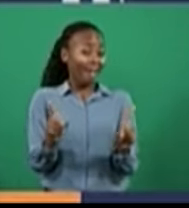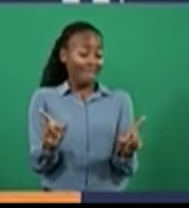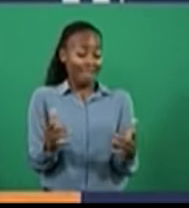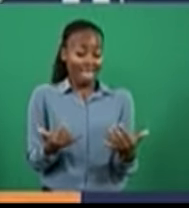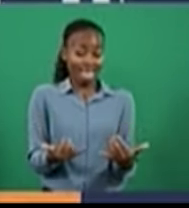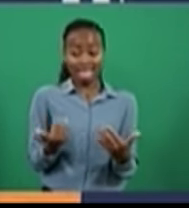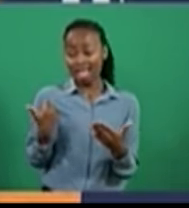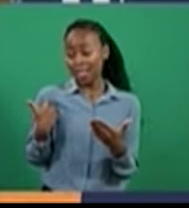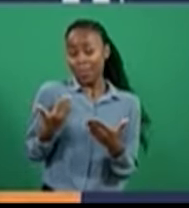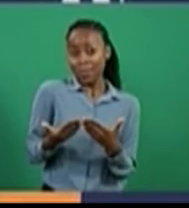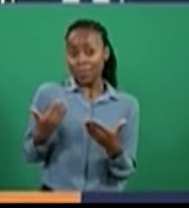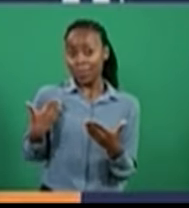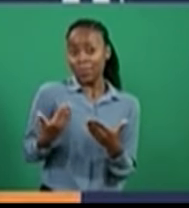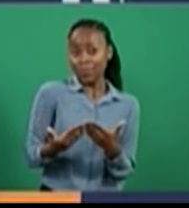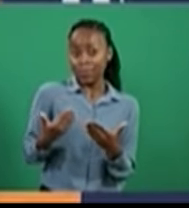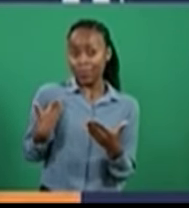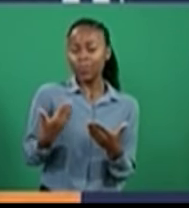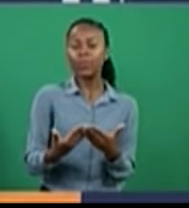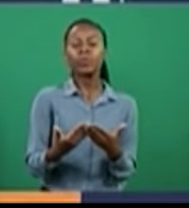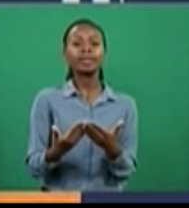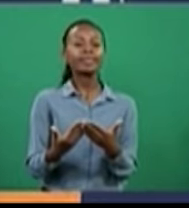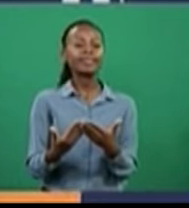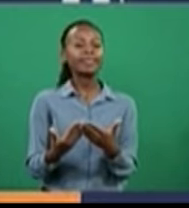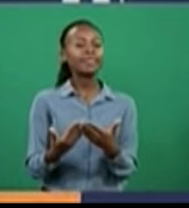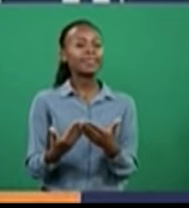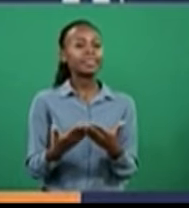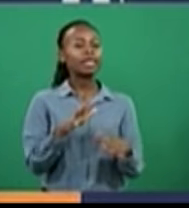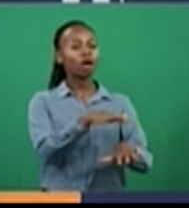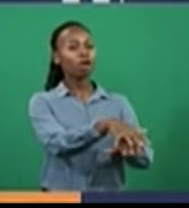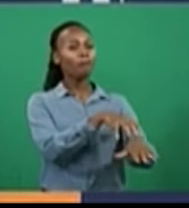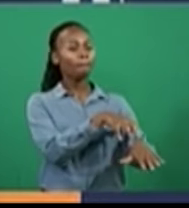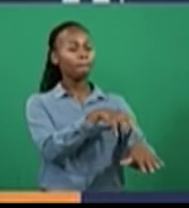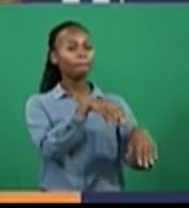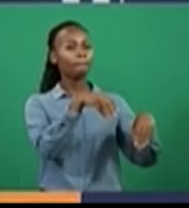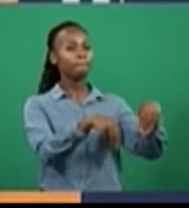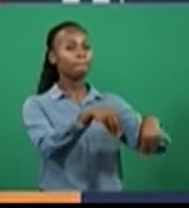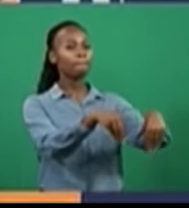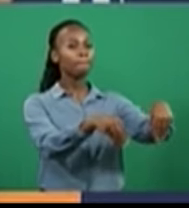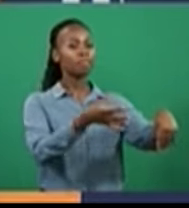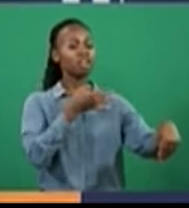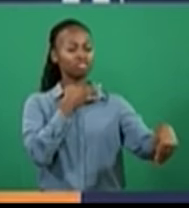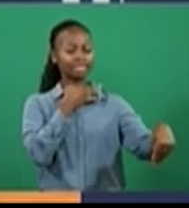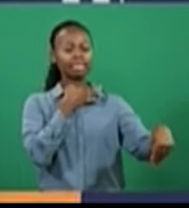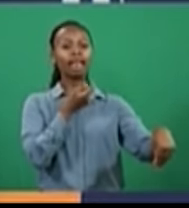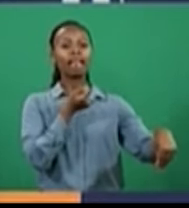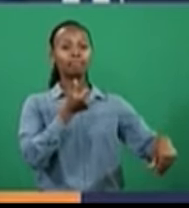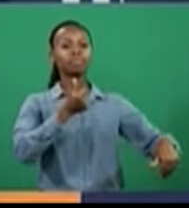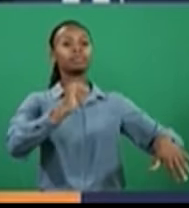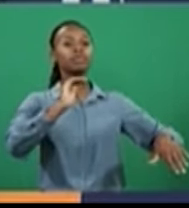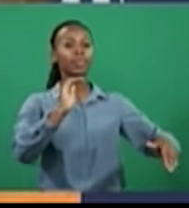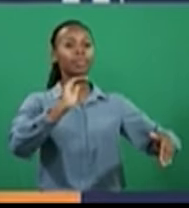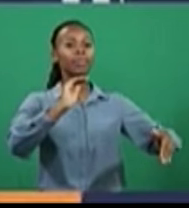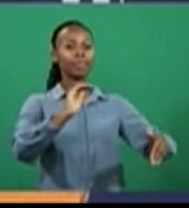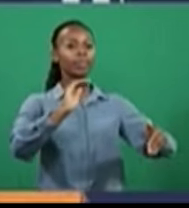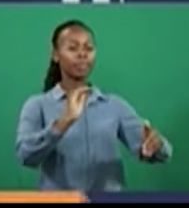looks like the risk of to the crops could materialize more than what